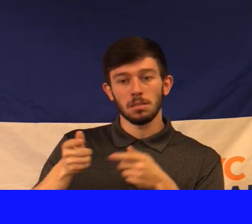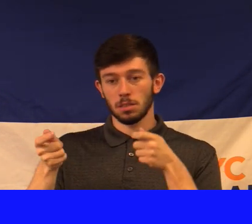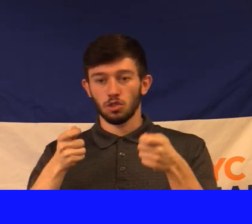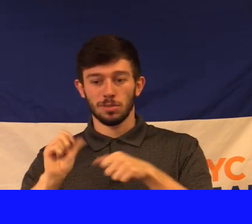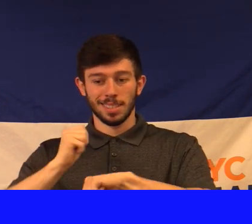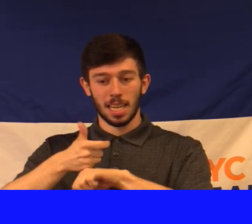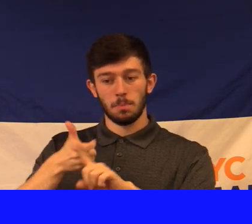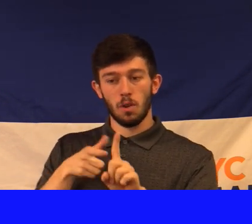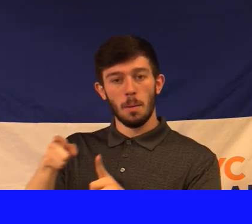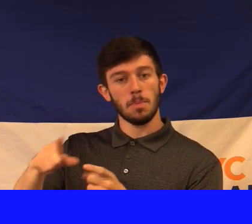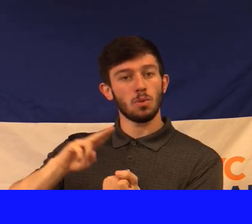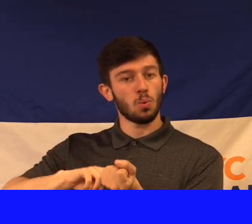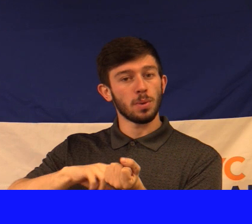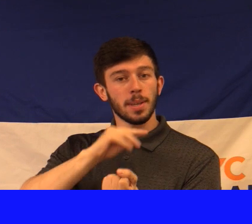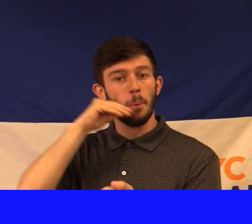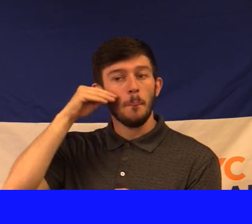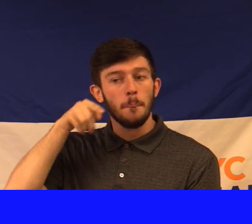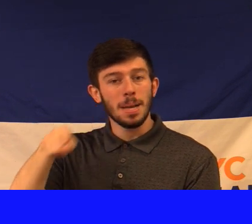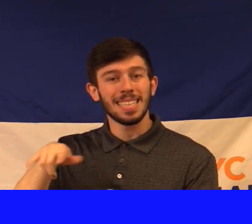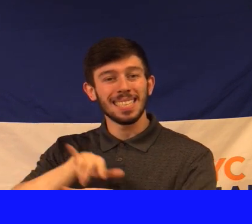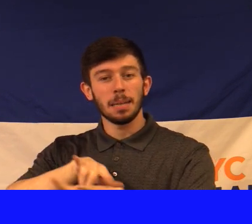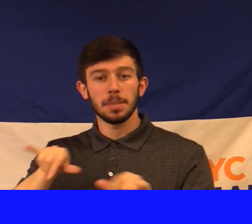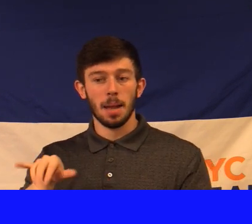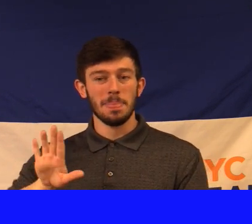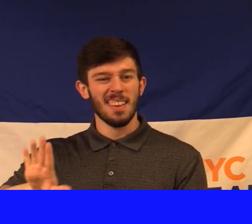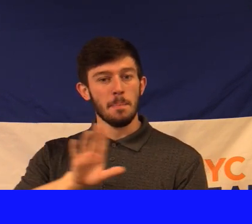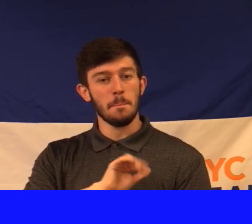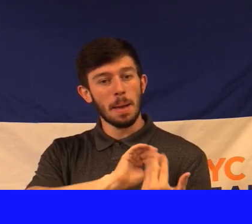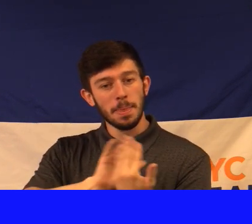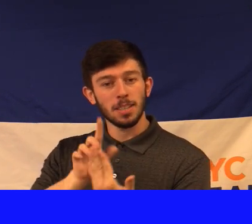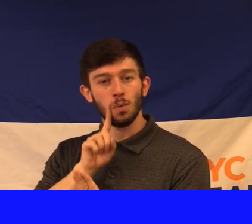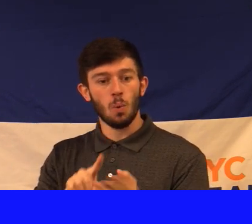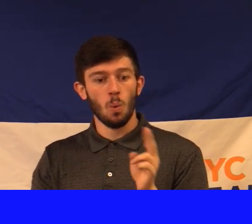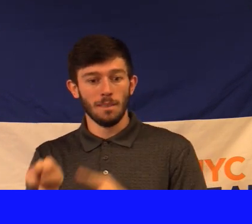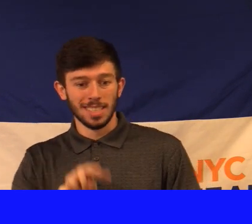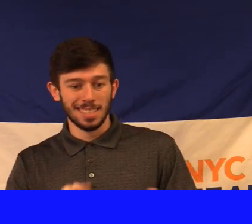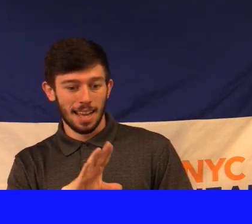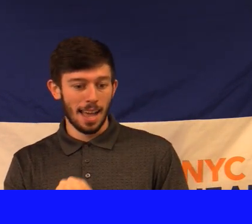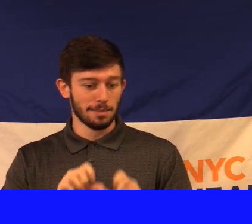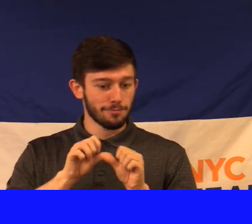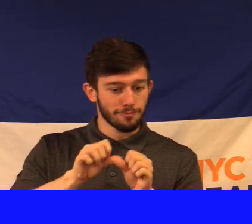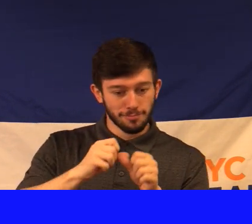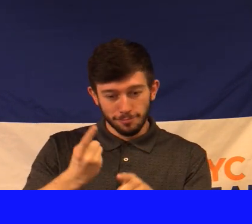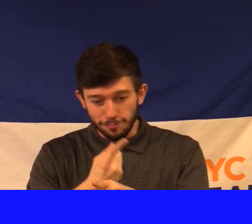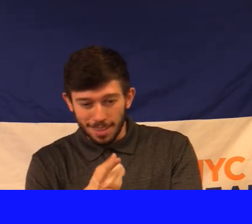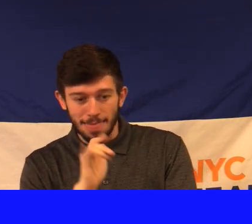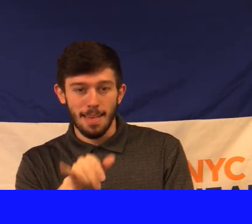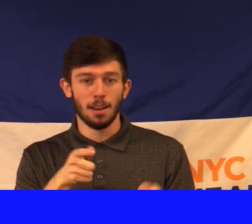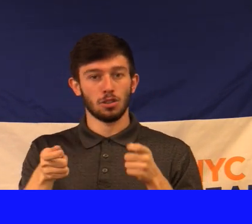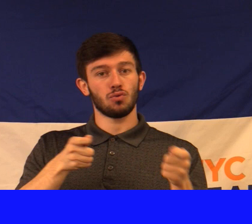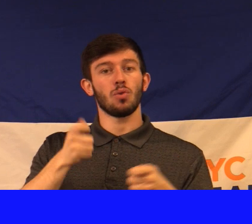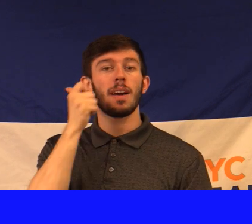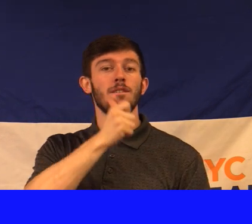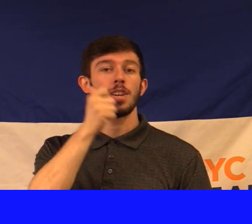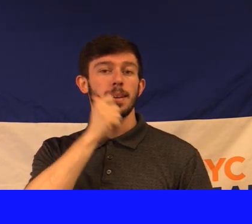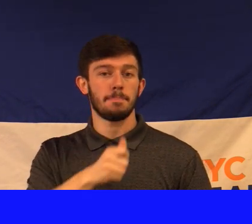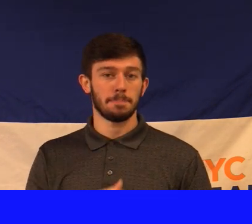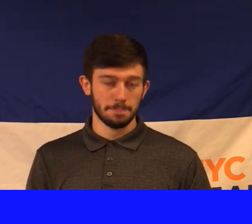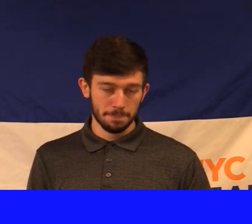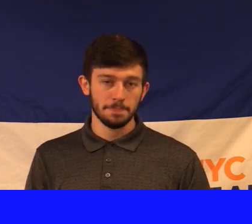a nursing home, as well as methods used to oversee and carry out those controls on a day-to-day